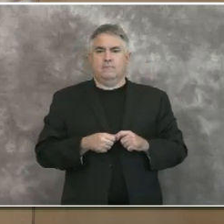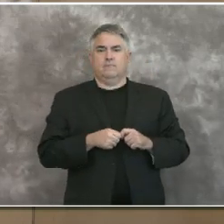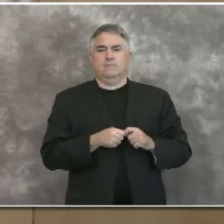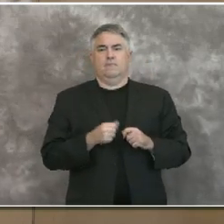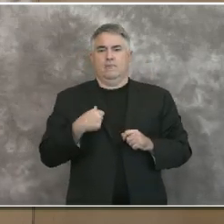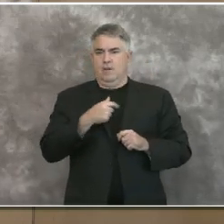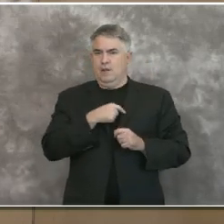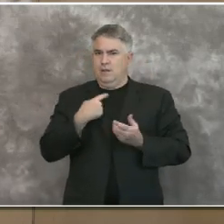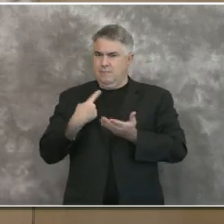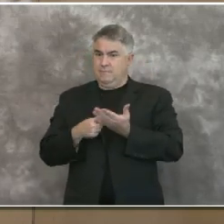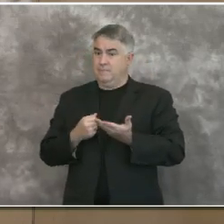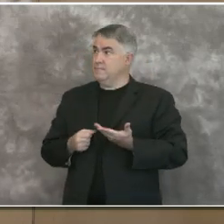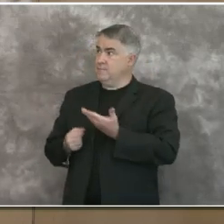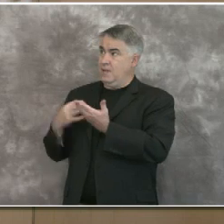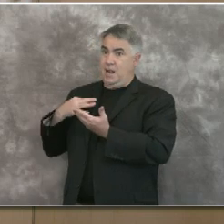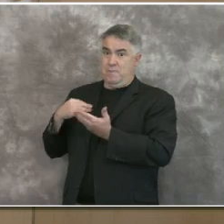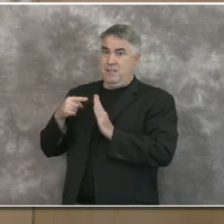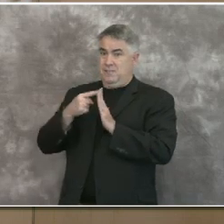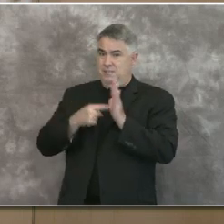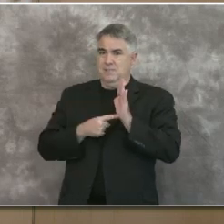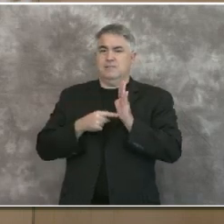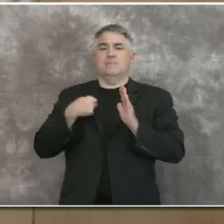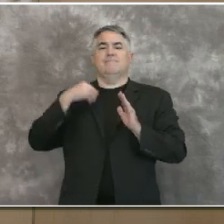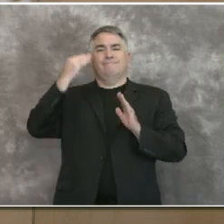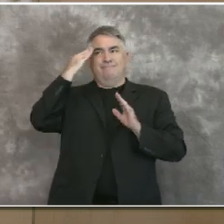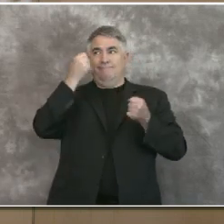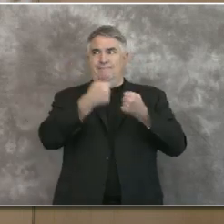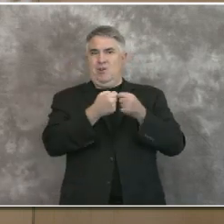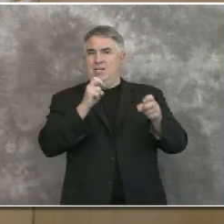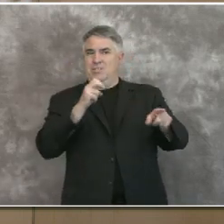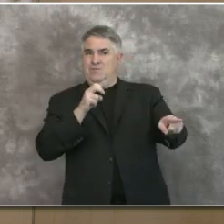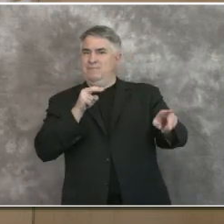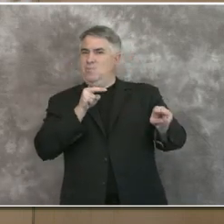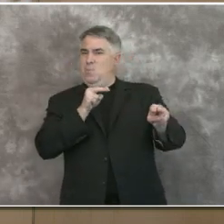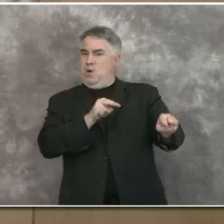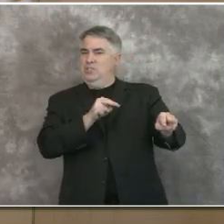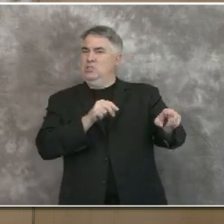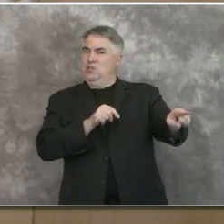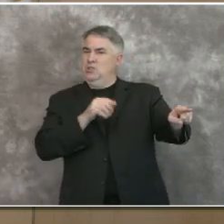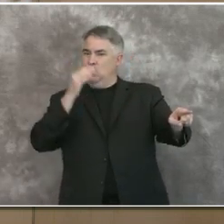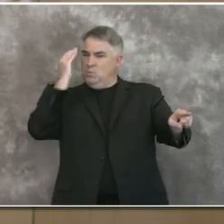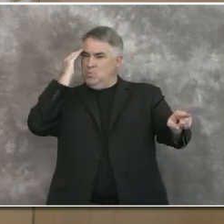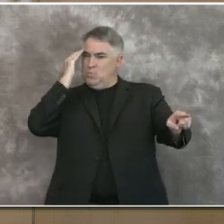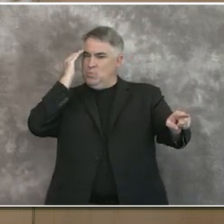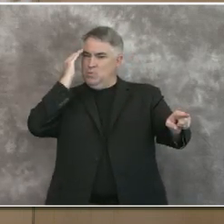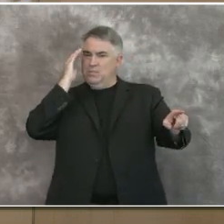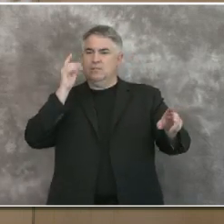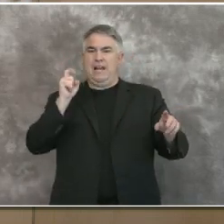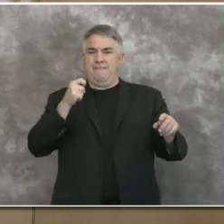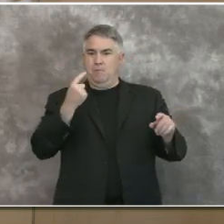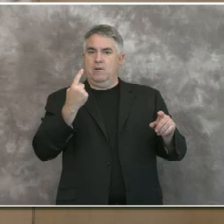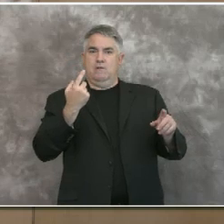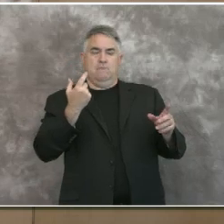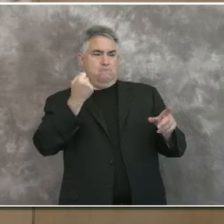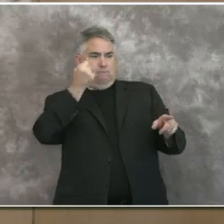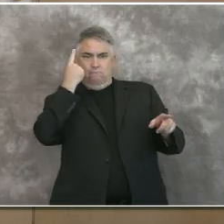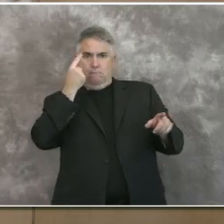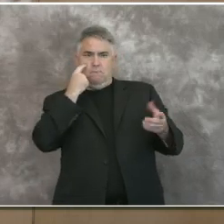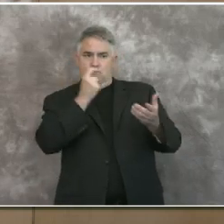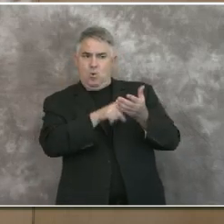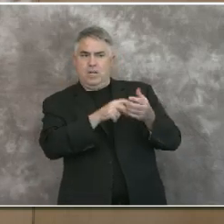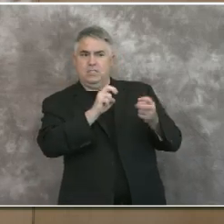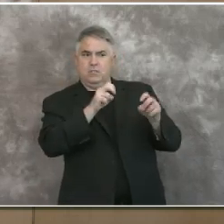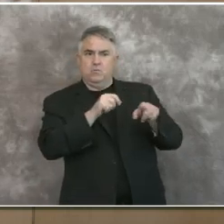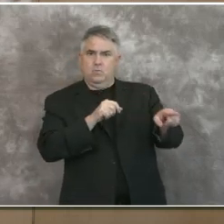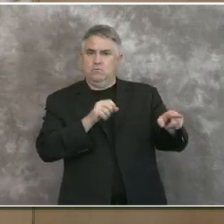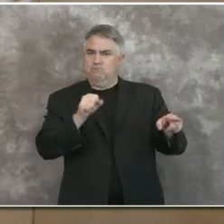application, that because we are a border county, we have to be cognizant and carefully monitor what's going